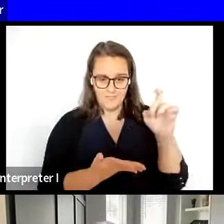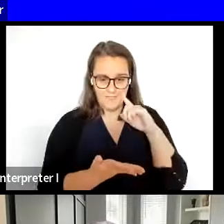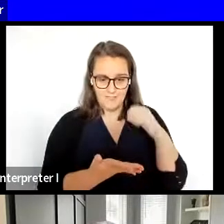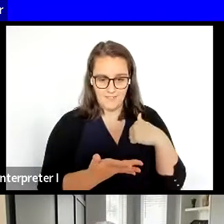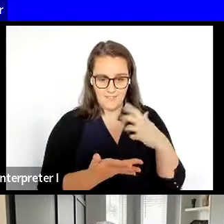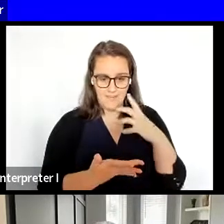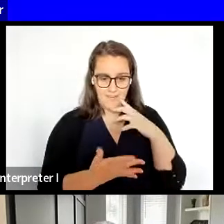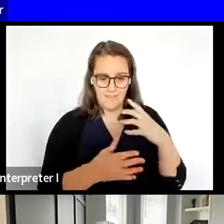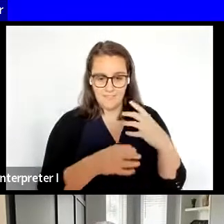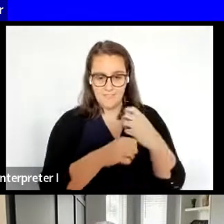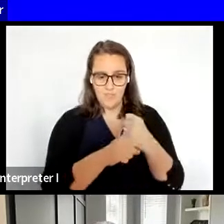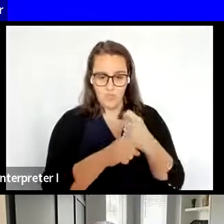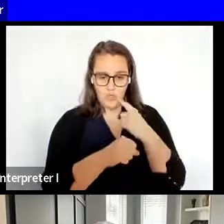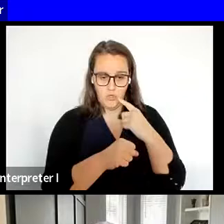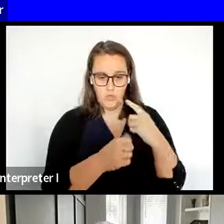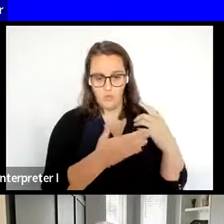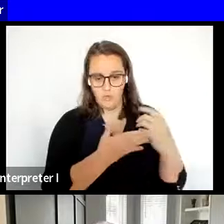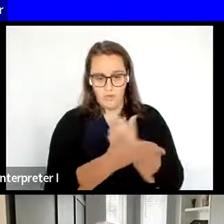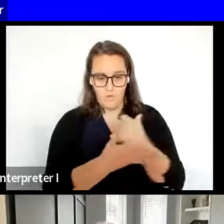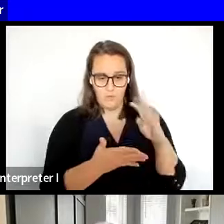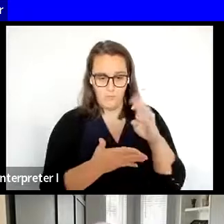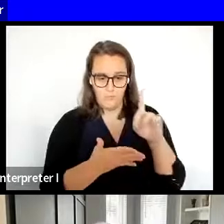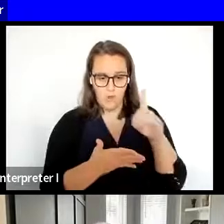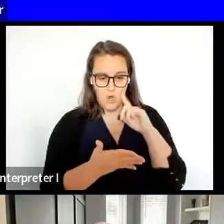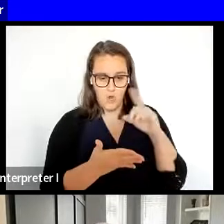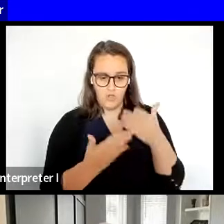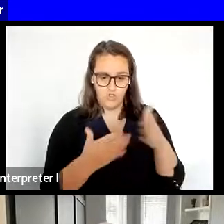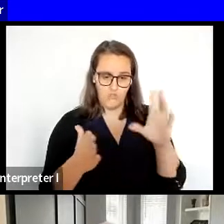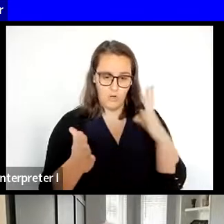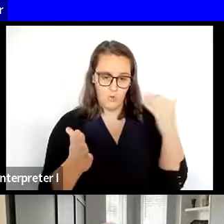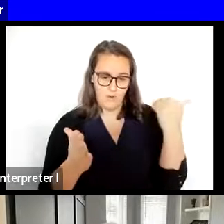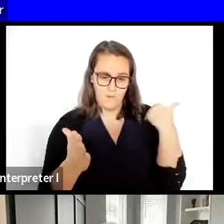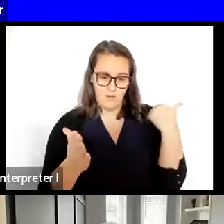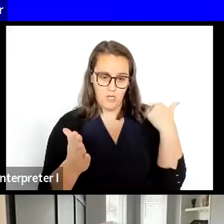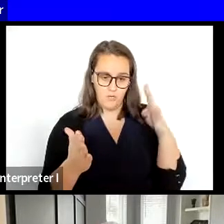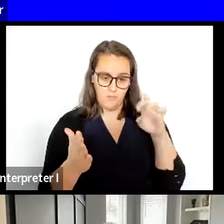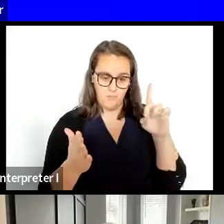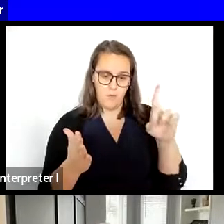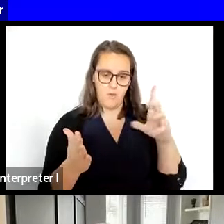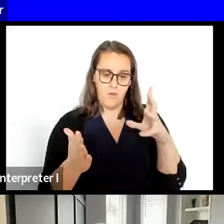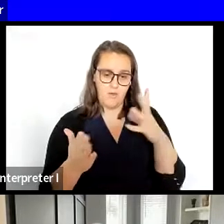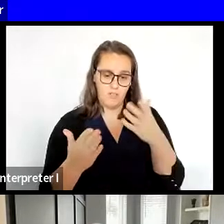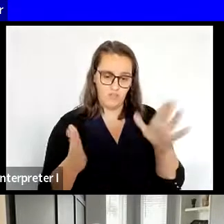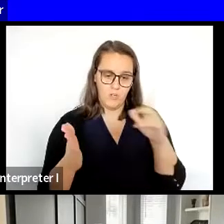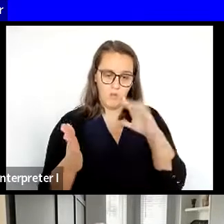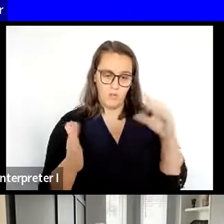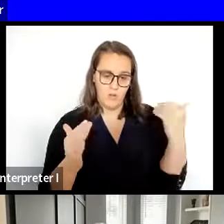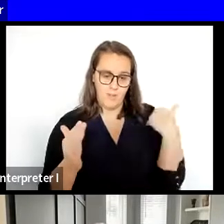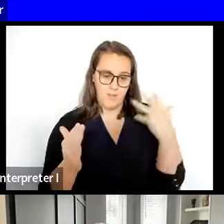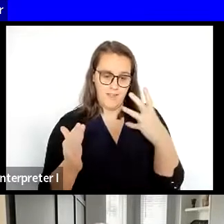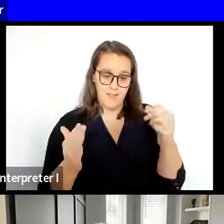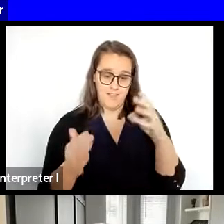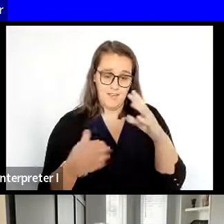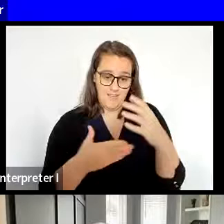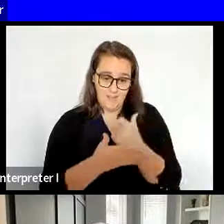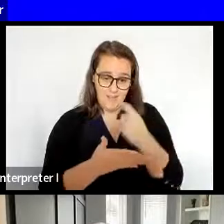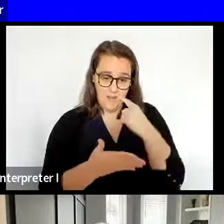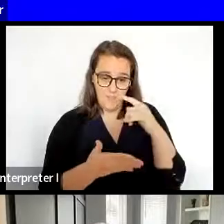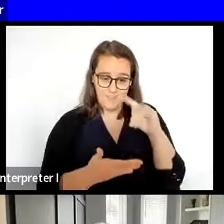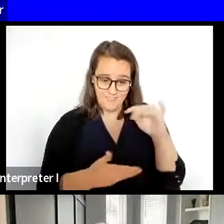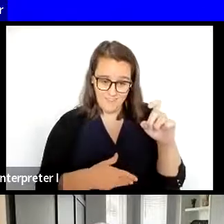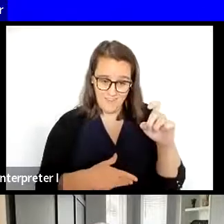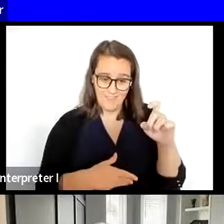secured revenue bond, general obligation bond, and general obligation and income tax secured bond, anticipation